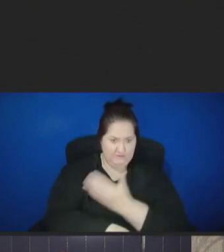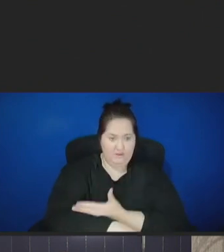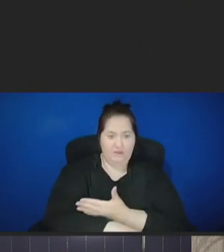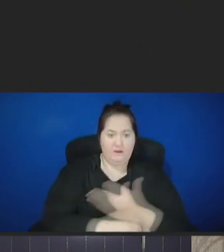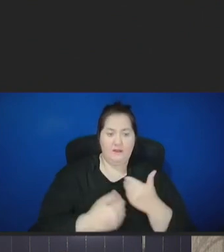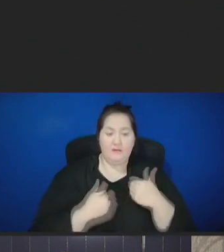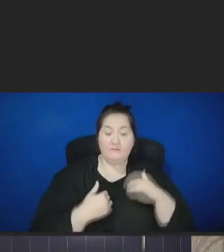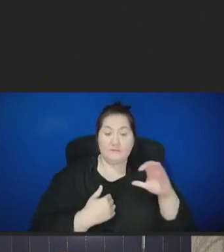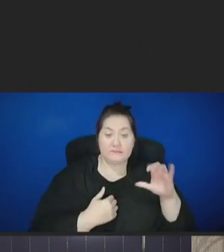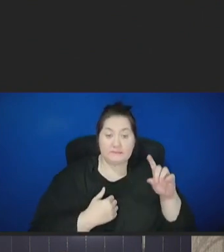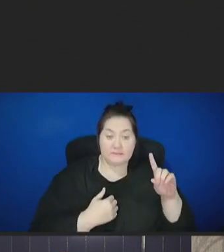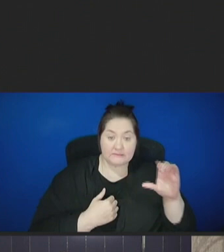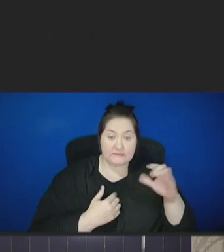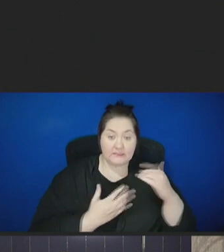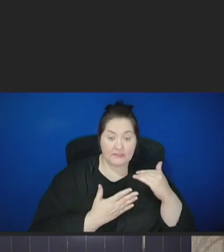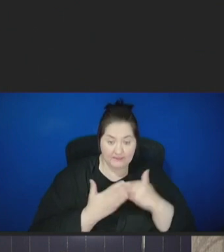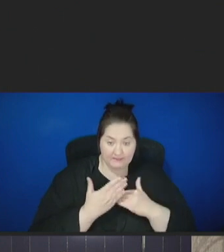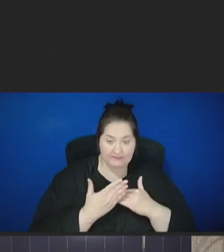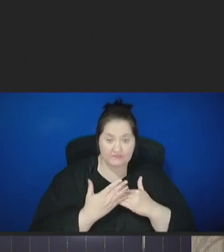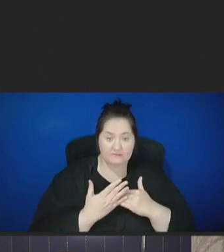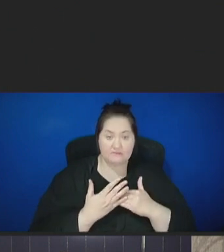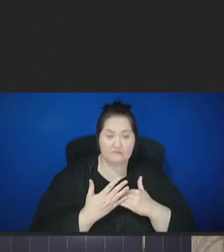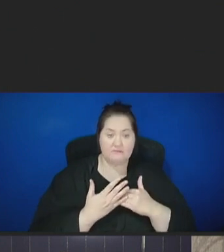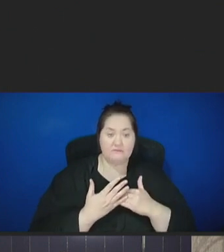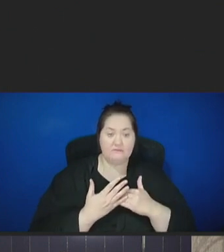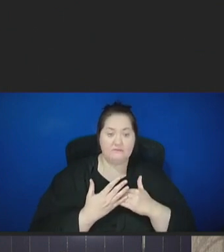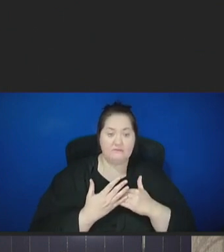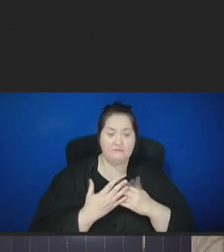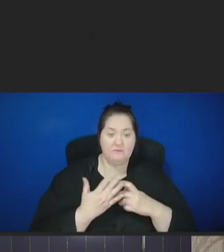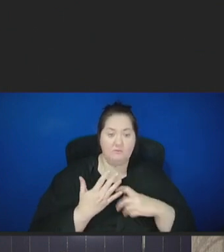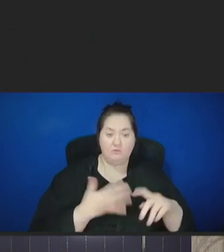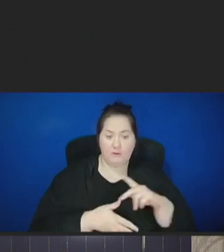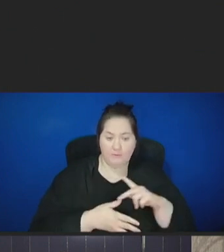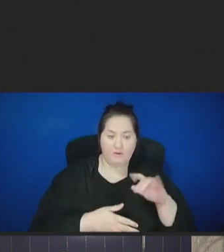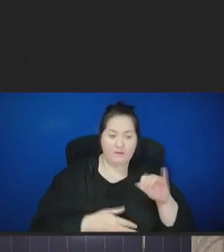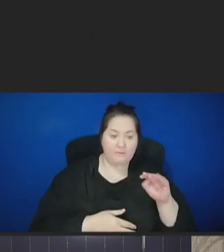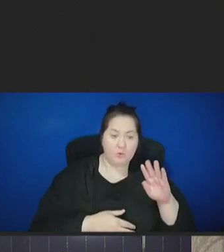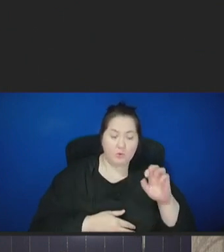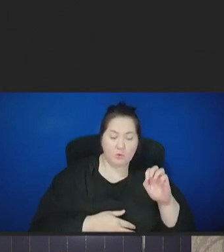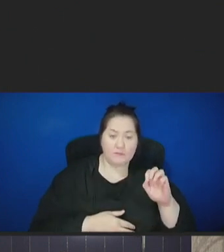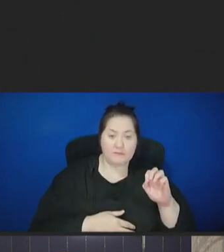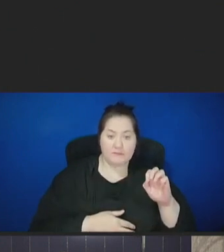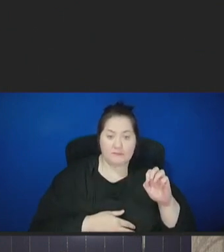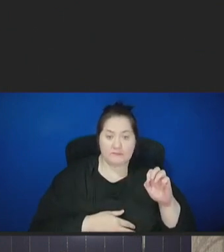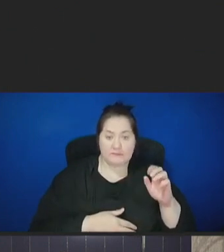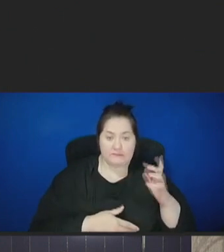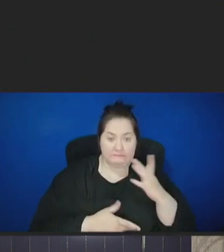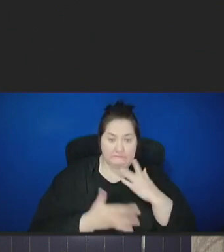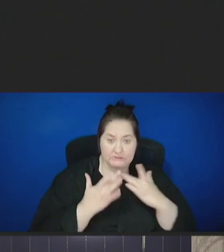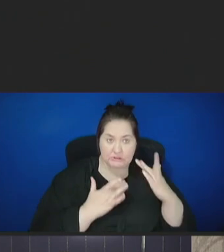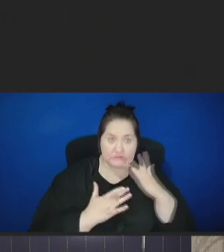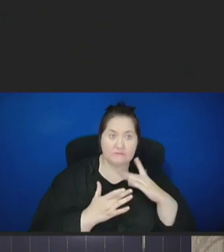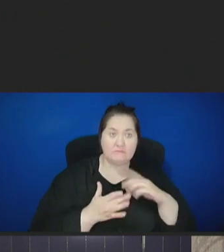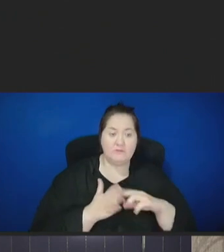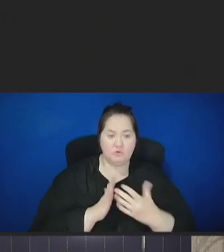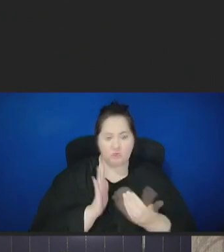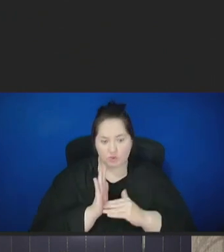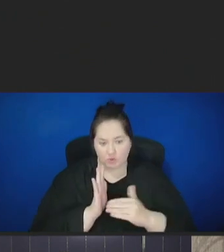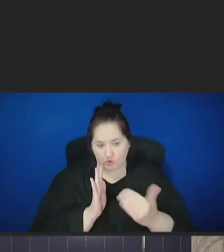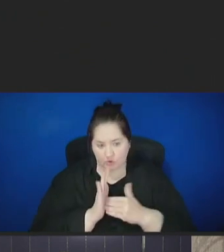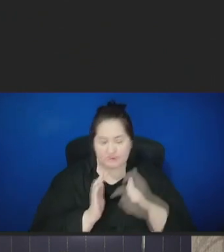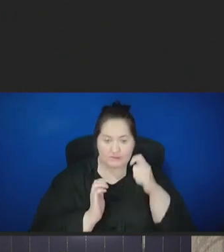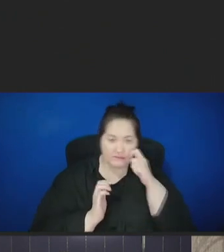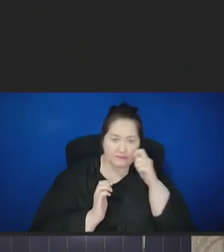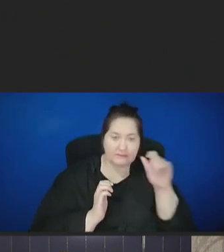does the CDC list as signs of a primary immune deficiency? They list recurrent infections, recurrent skin